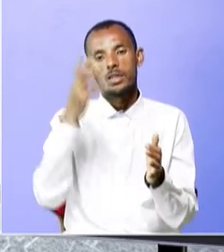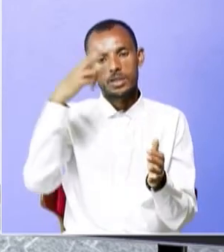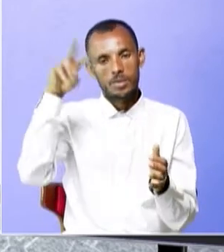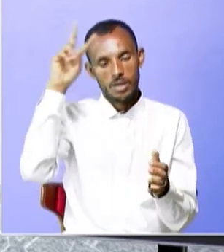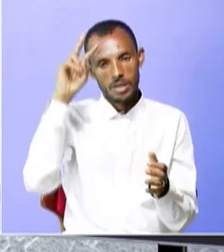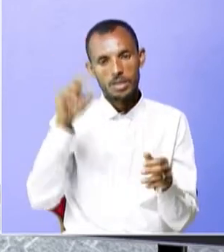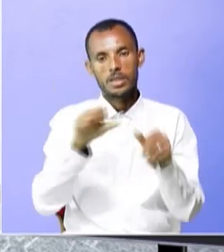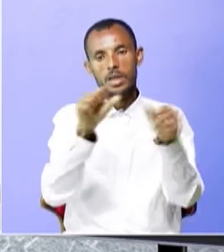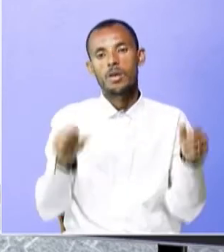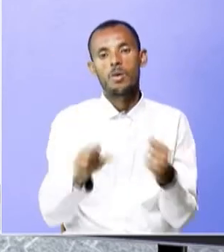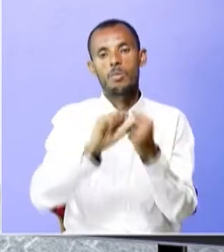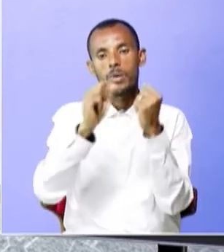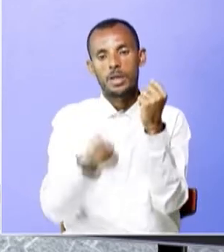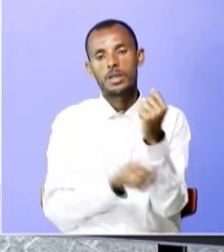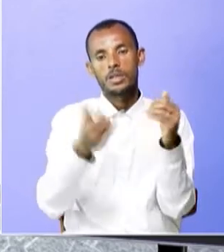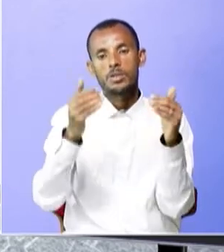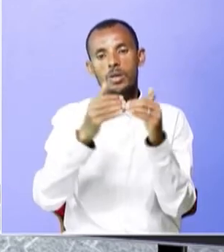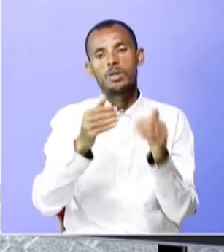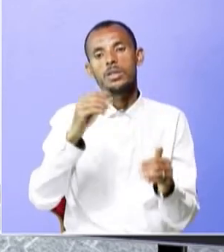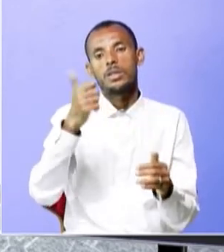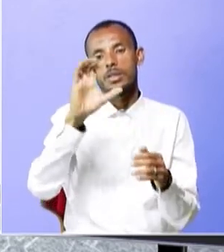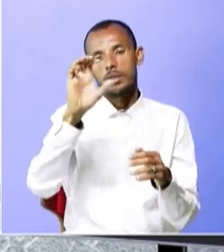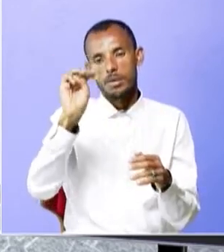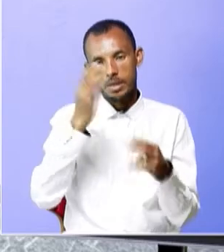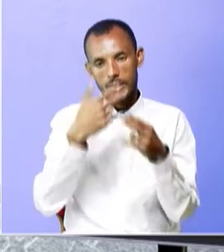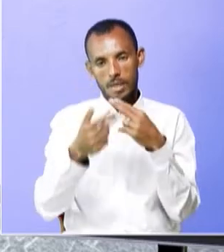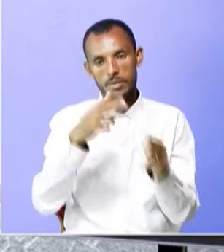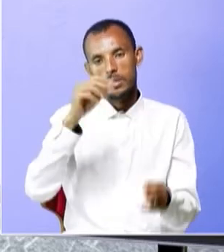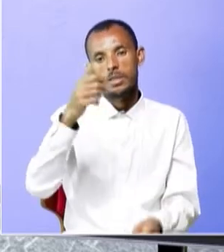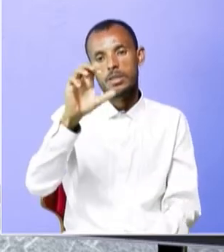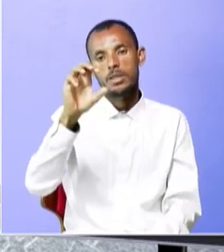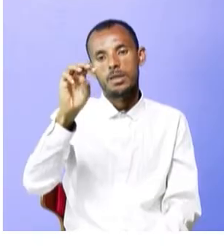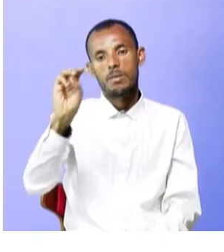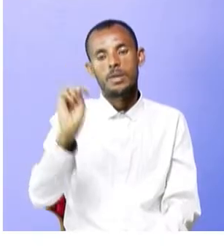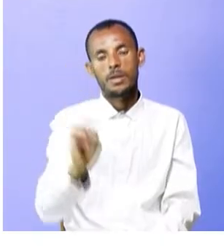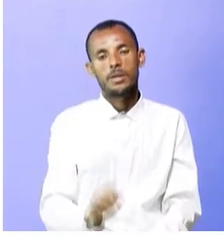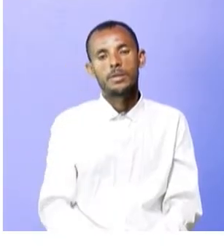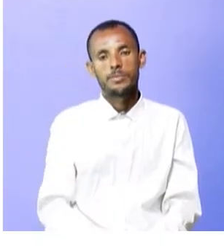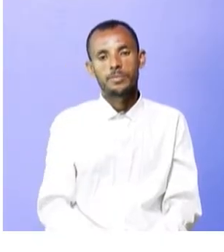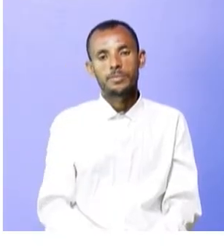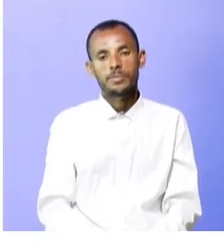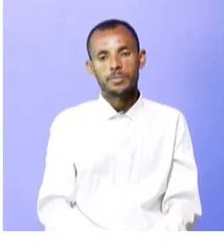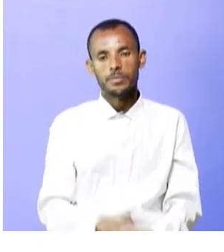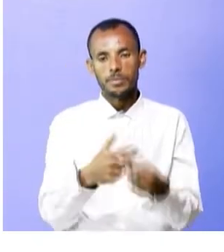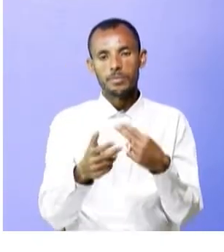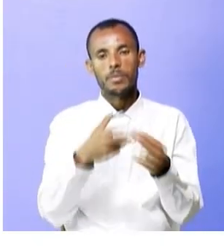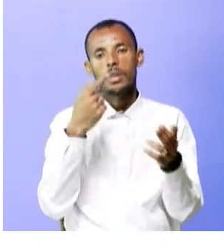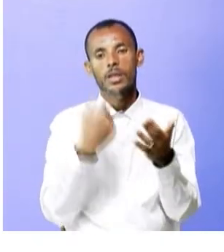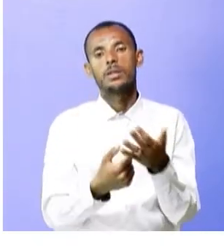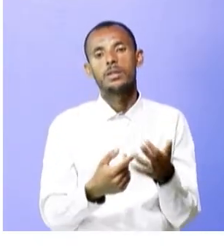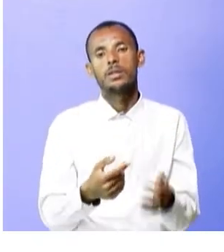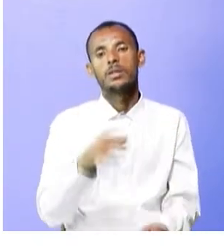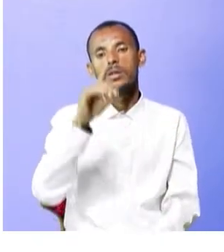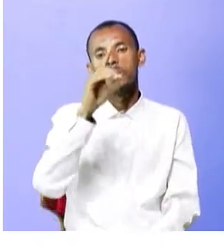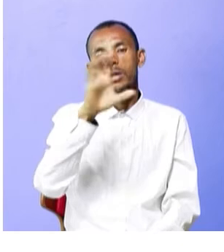the area of this square becomes 10 centimeter times 10 centimeter. Okay, multiply this, the result is